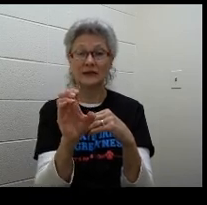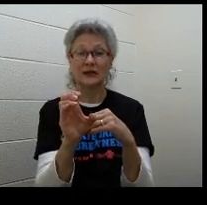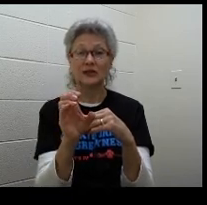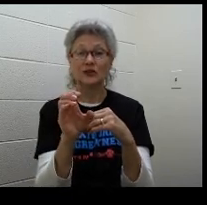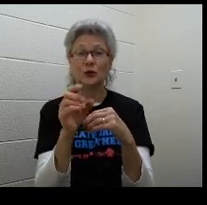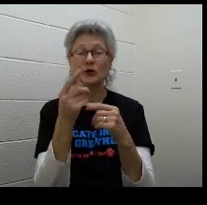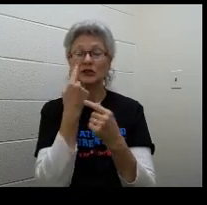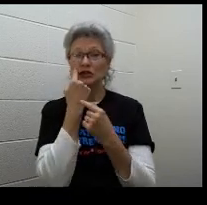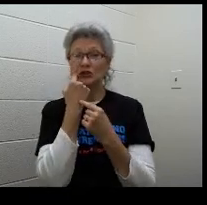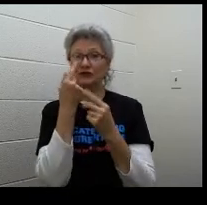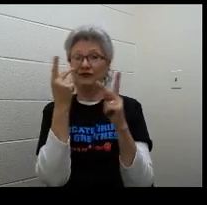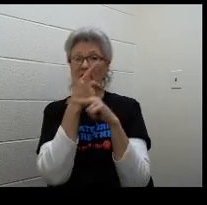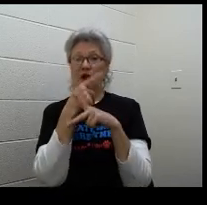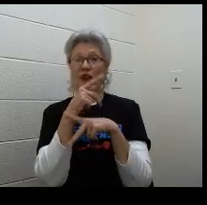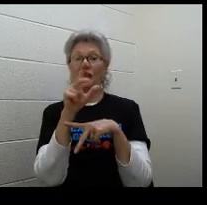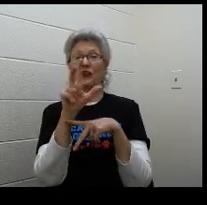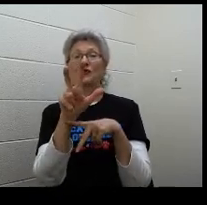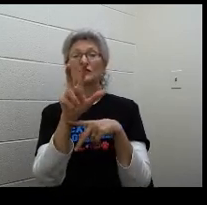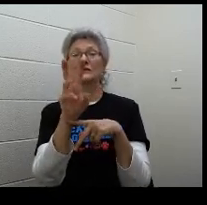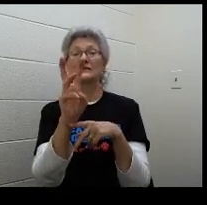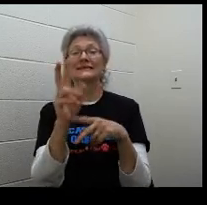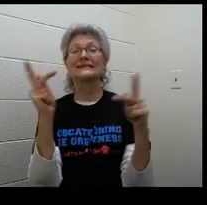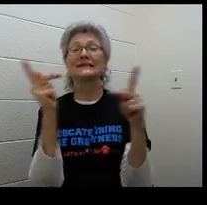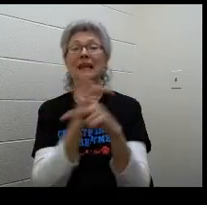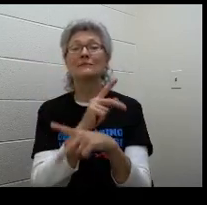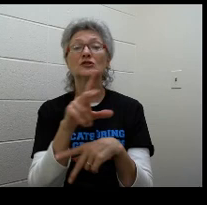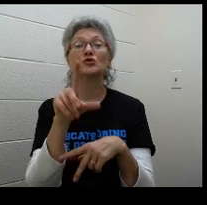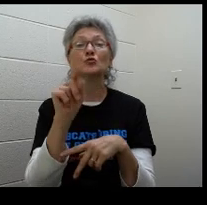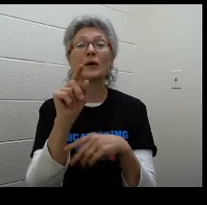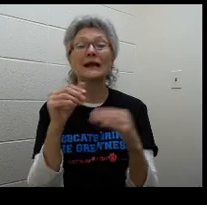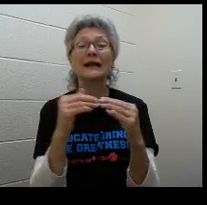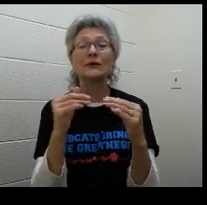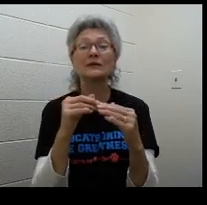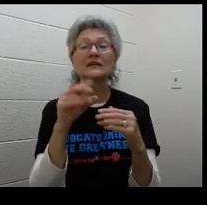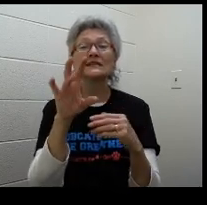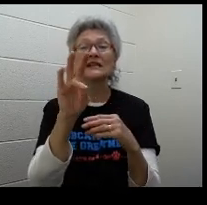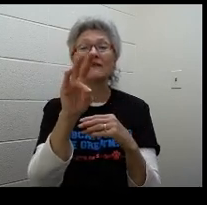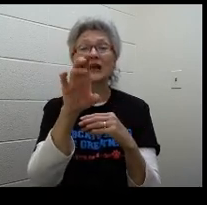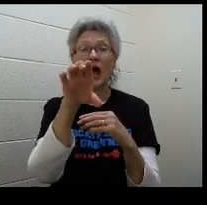So we just figured out that 36 times 20 is